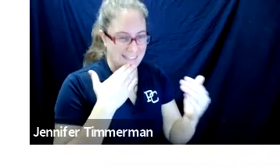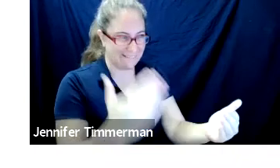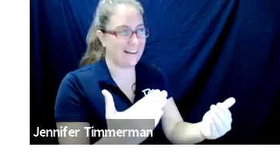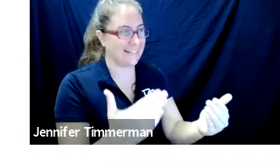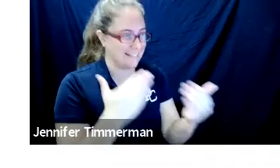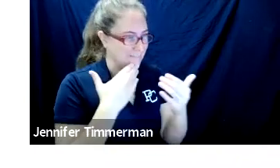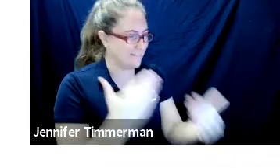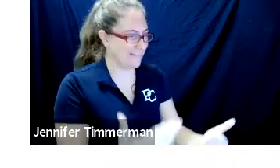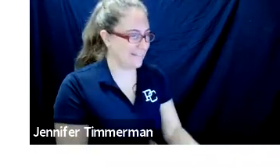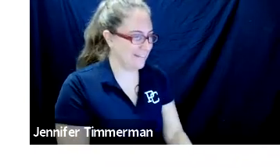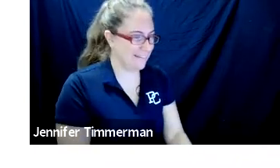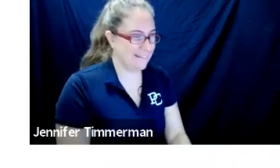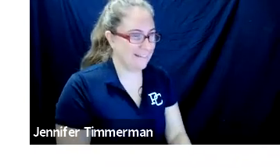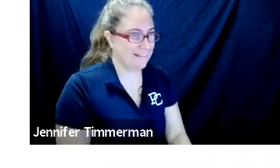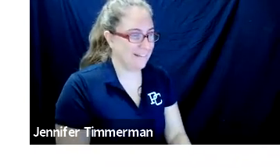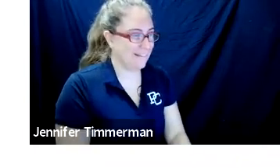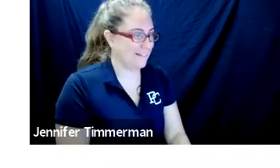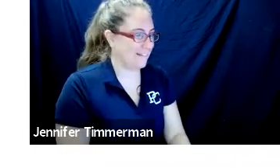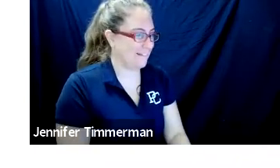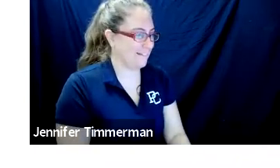Thank you. Awesome.